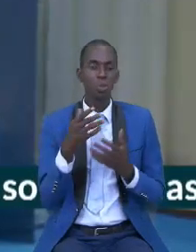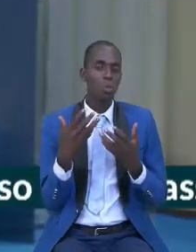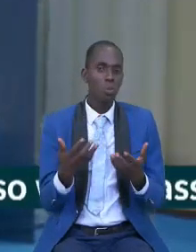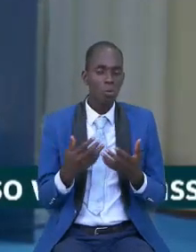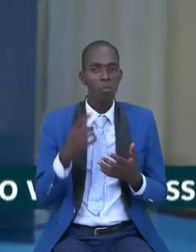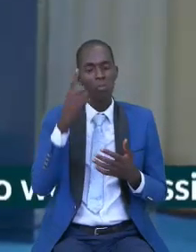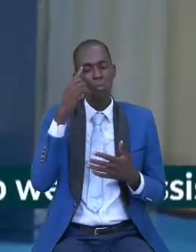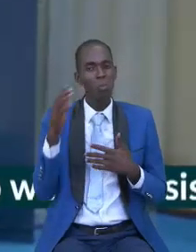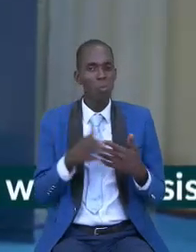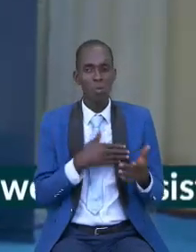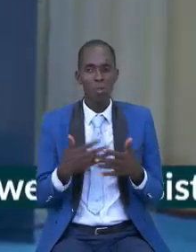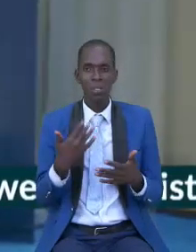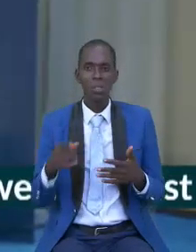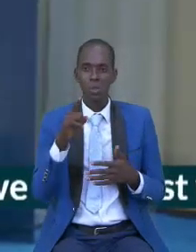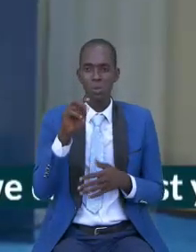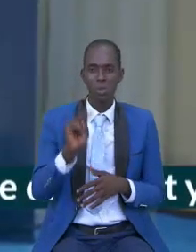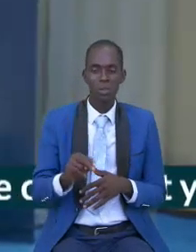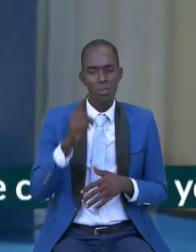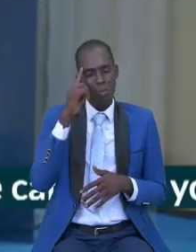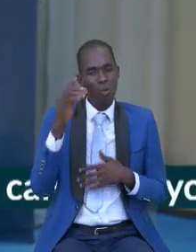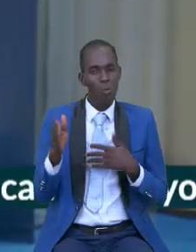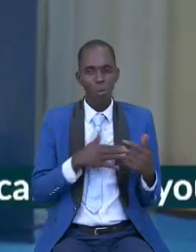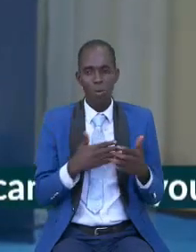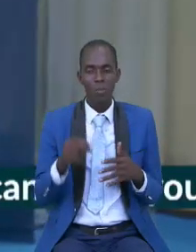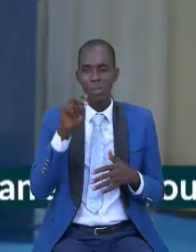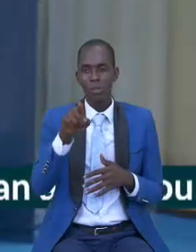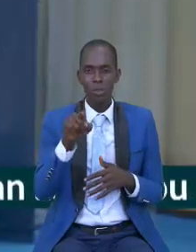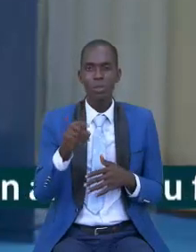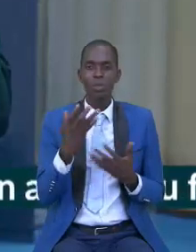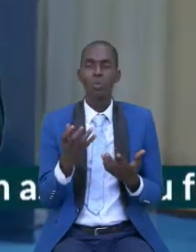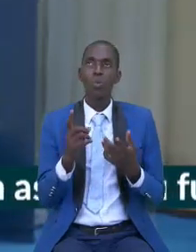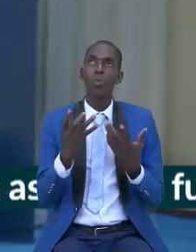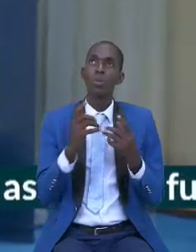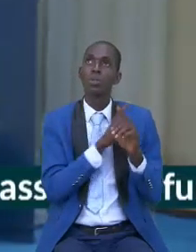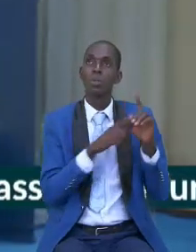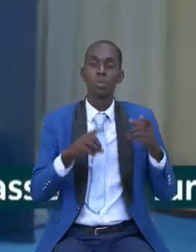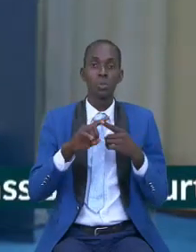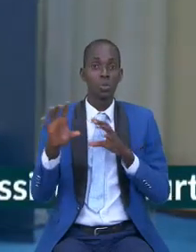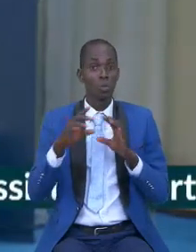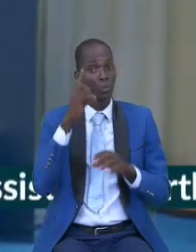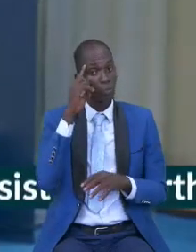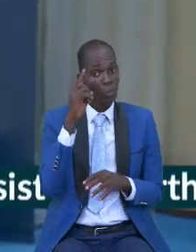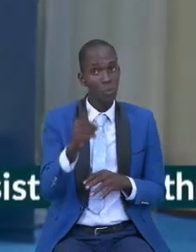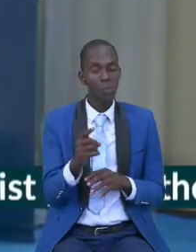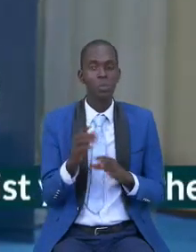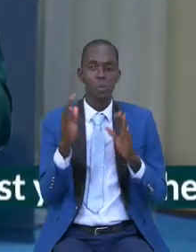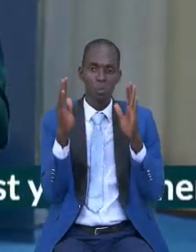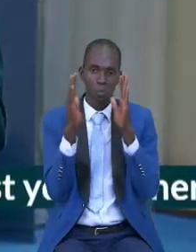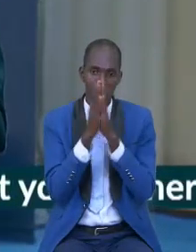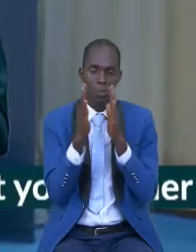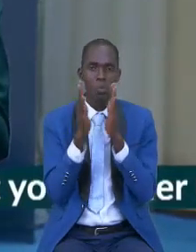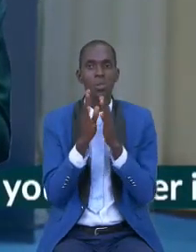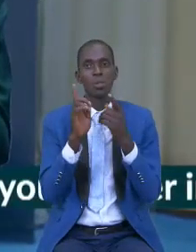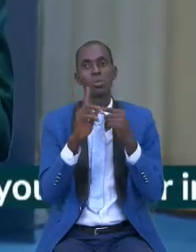they now restoring back to faith? Indicate it for us so that we know the type of help